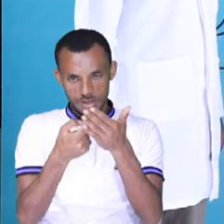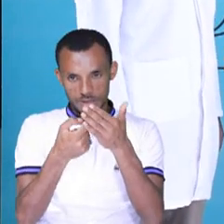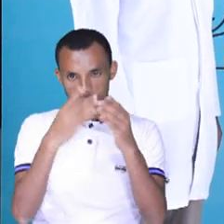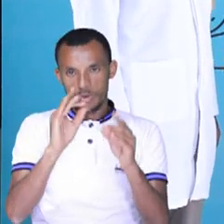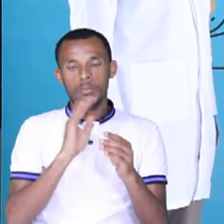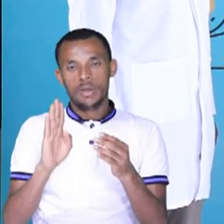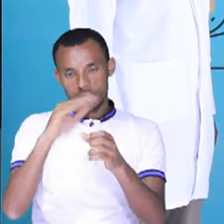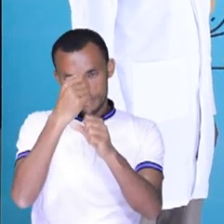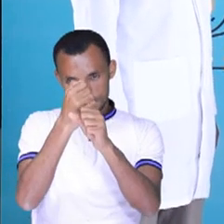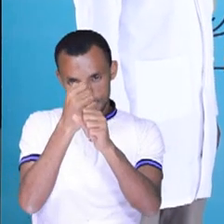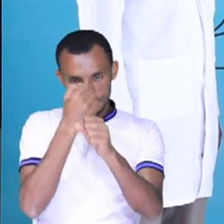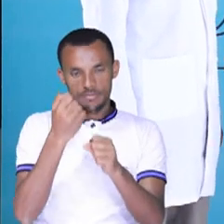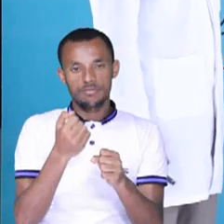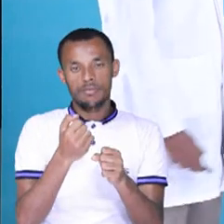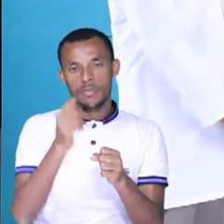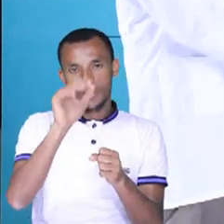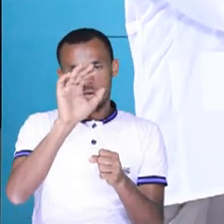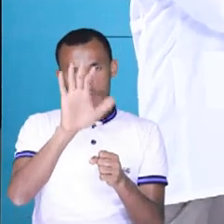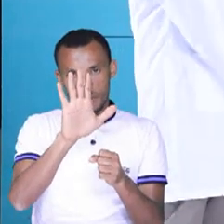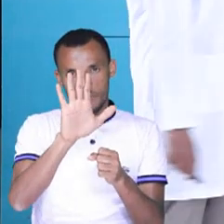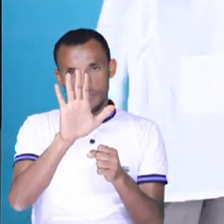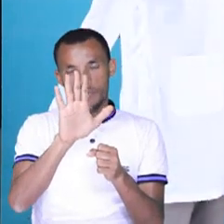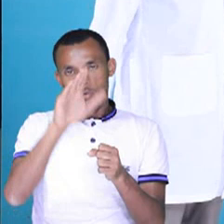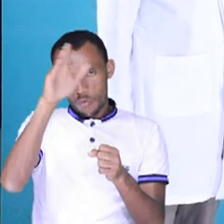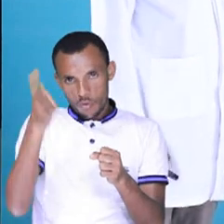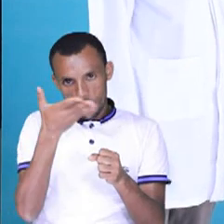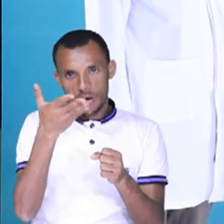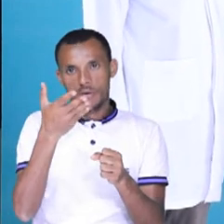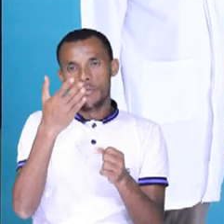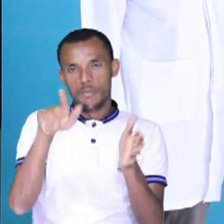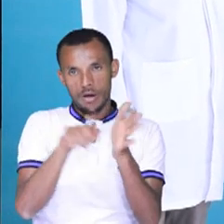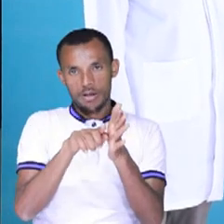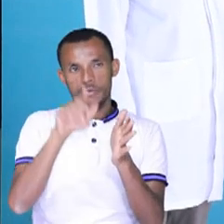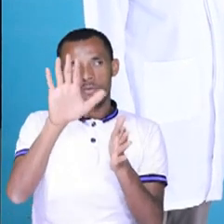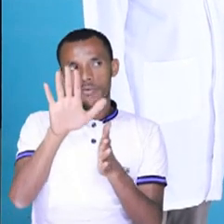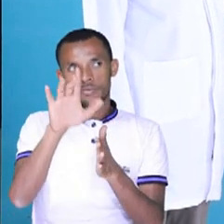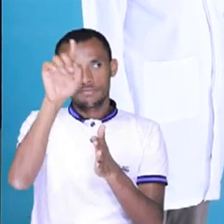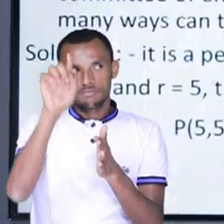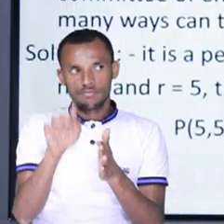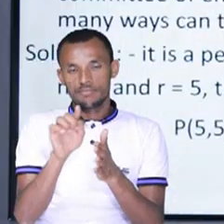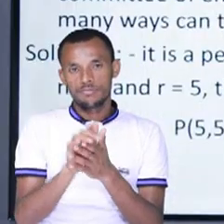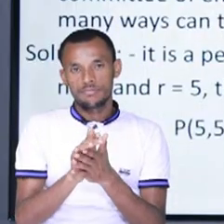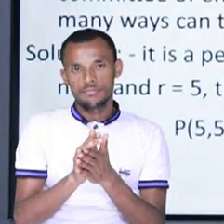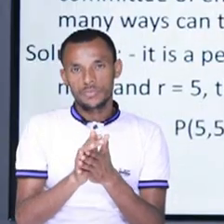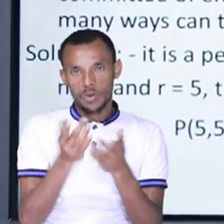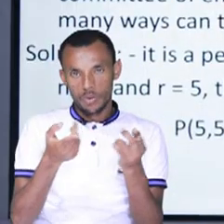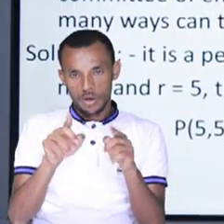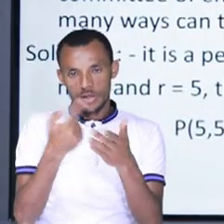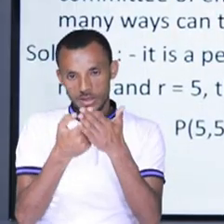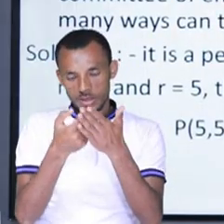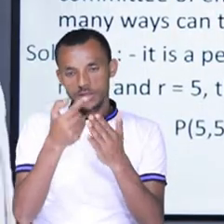be calculated as 5 factorial over 5 minus 5 factorial. When this